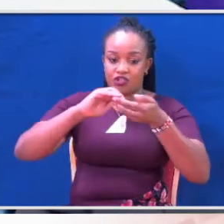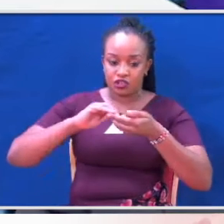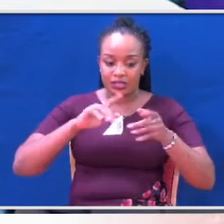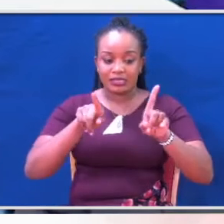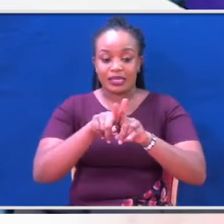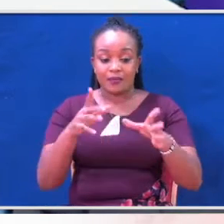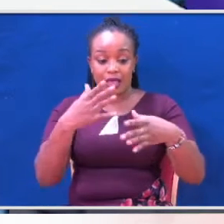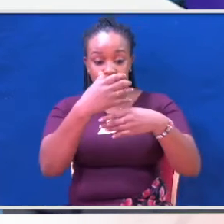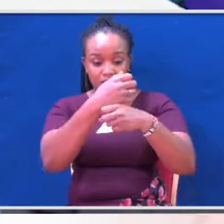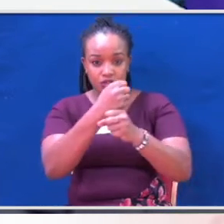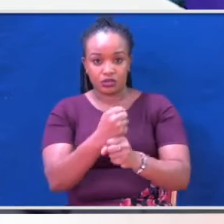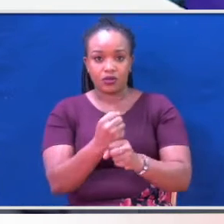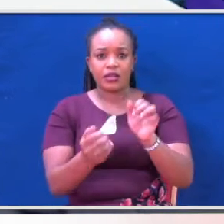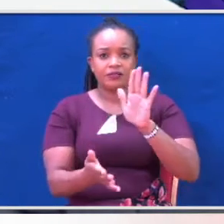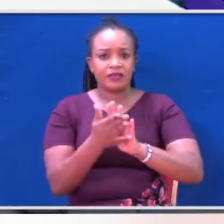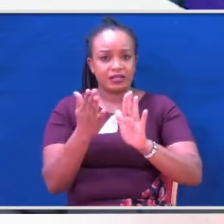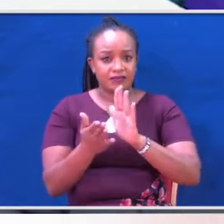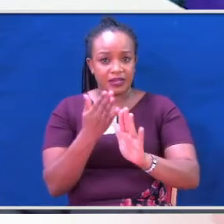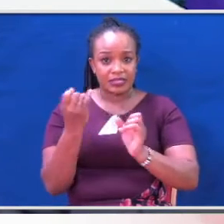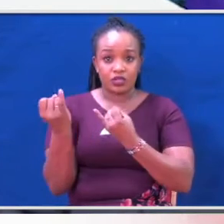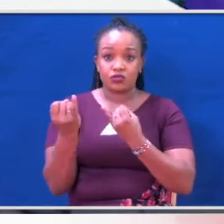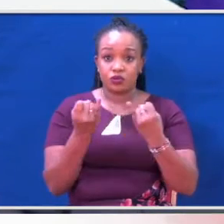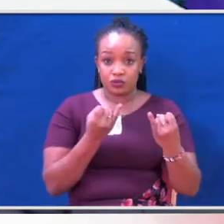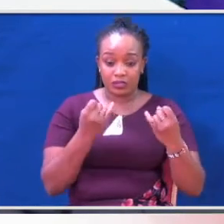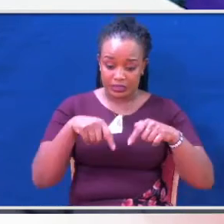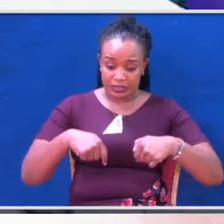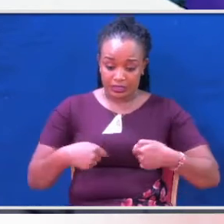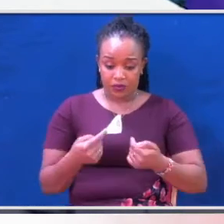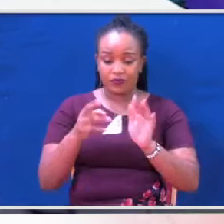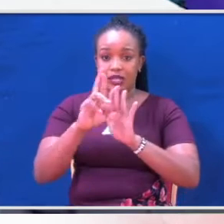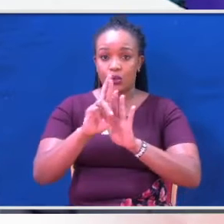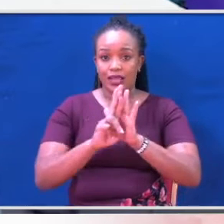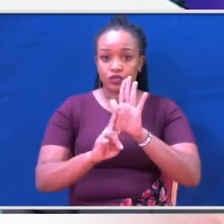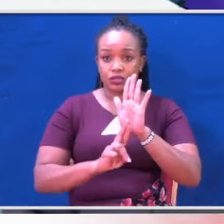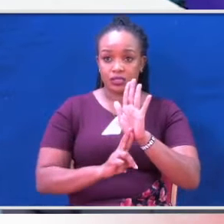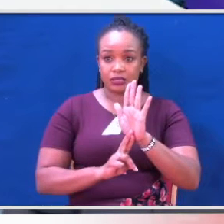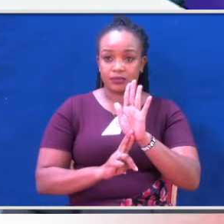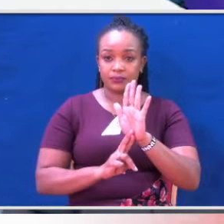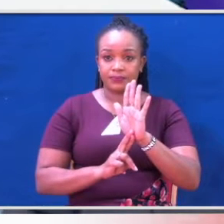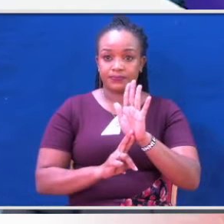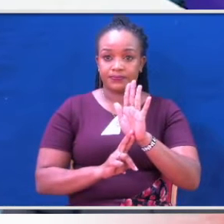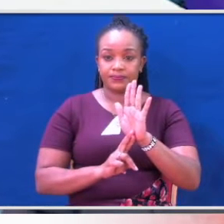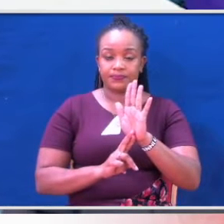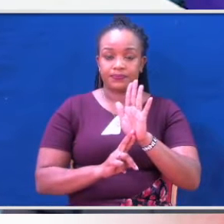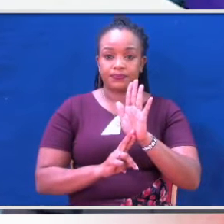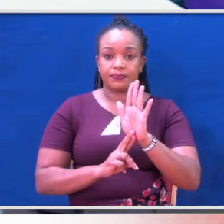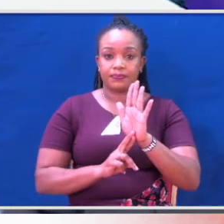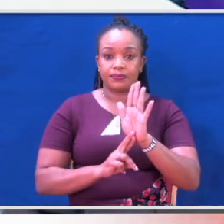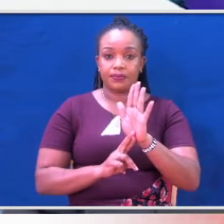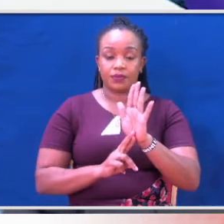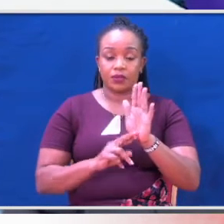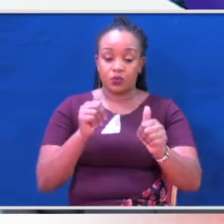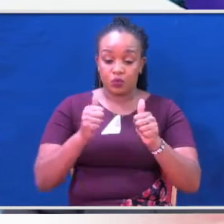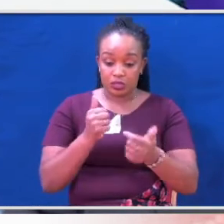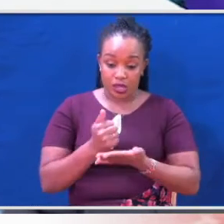will immediately introduce self-regulation that will allow full